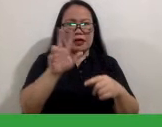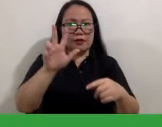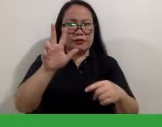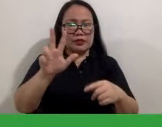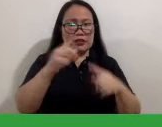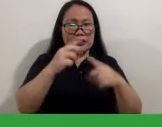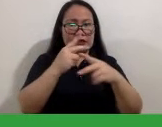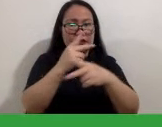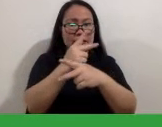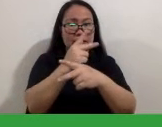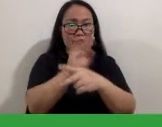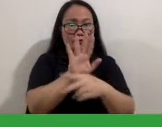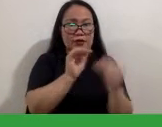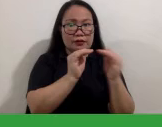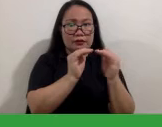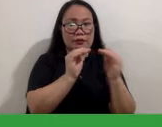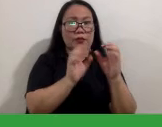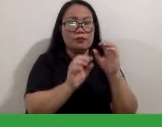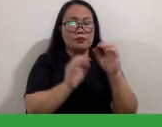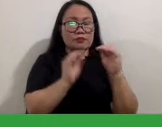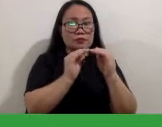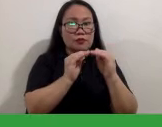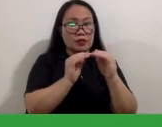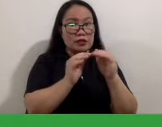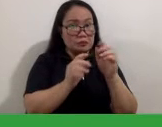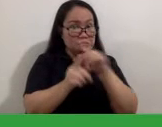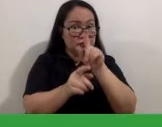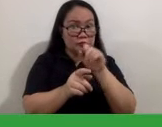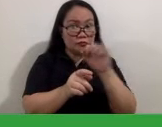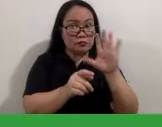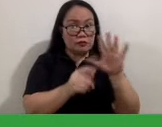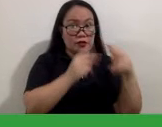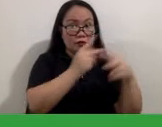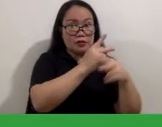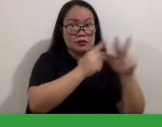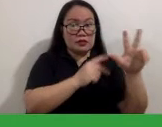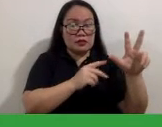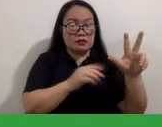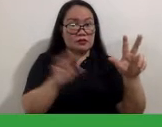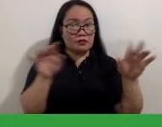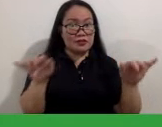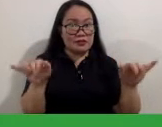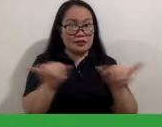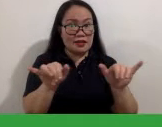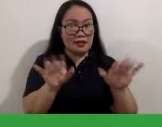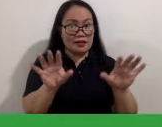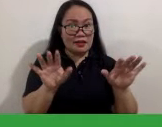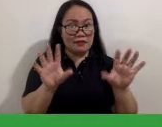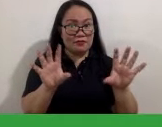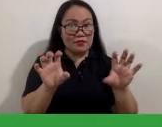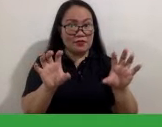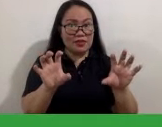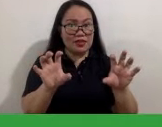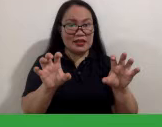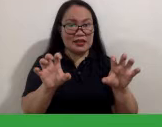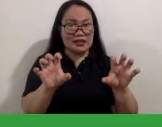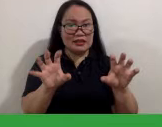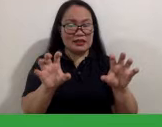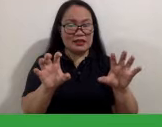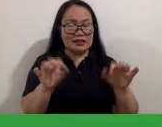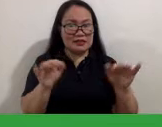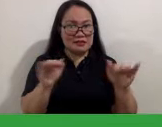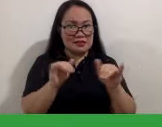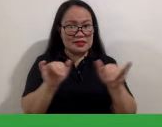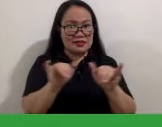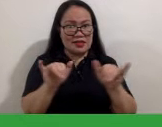see. 3 times 5 is equal to 15. 5 times 3 is equal to 15. Are they equal? Are they the